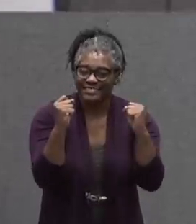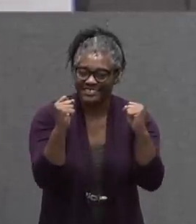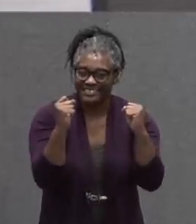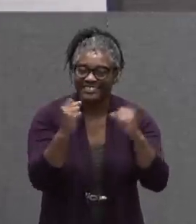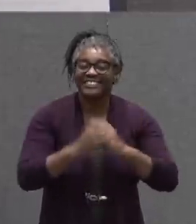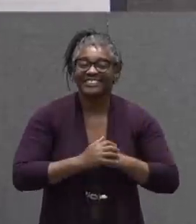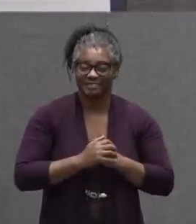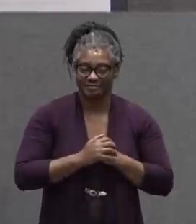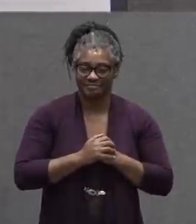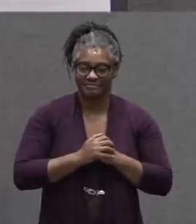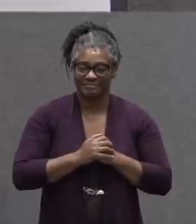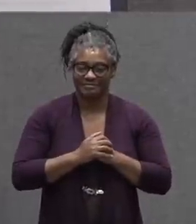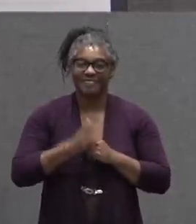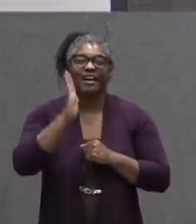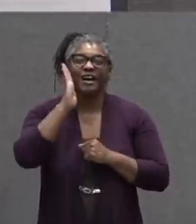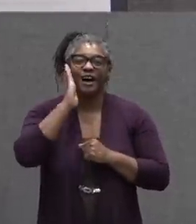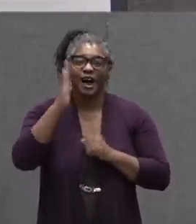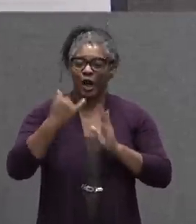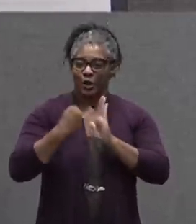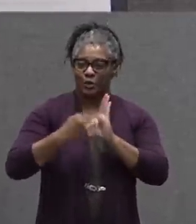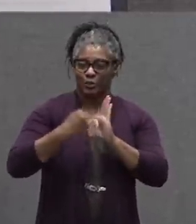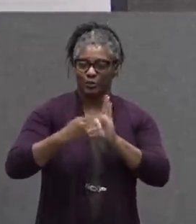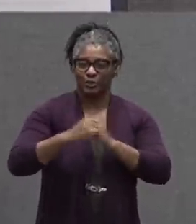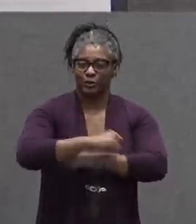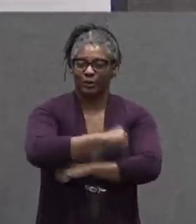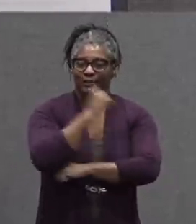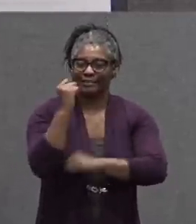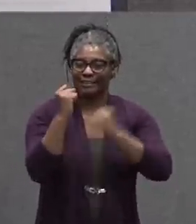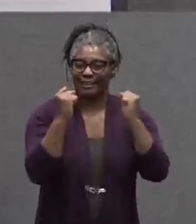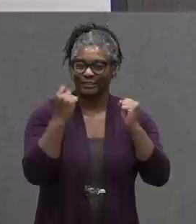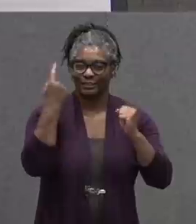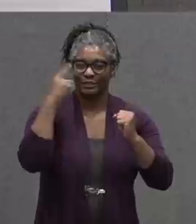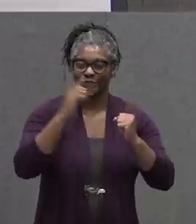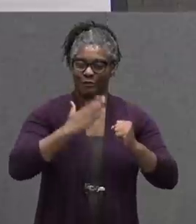I'm going to draw a castle on my visual map.